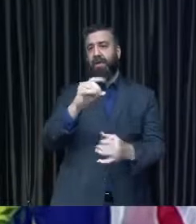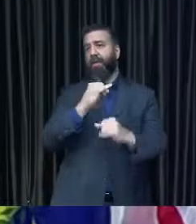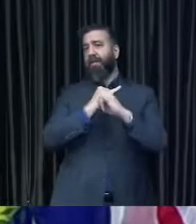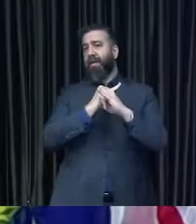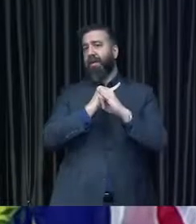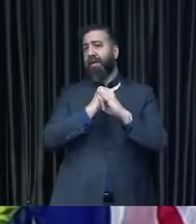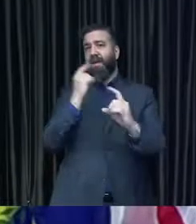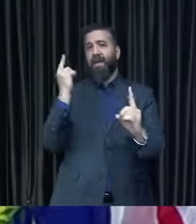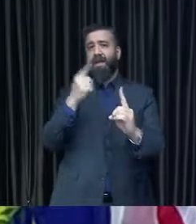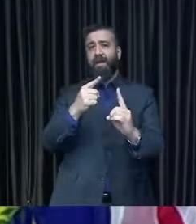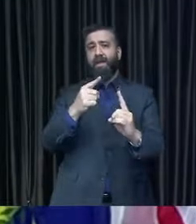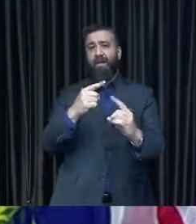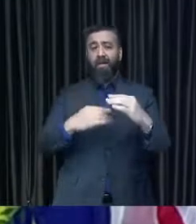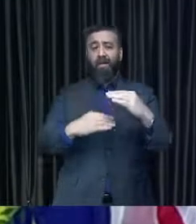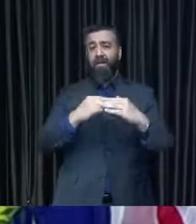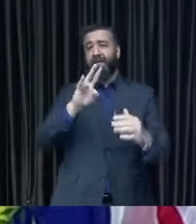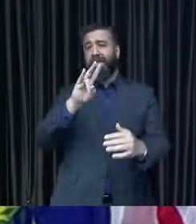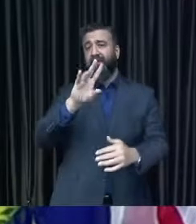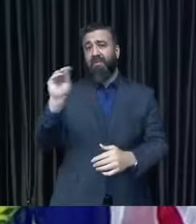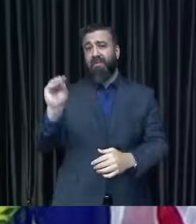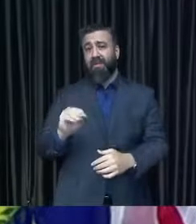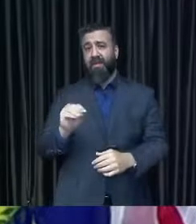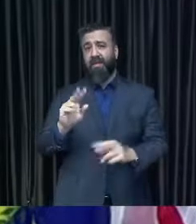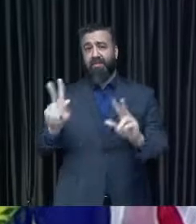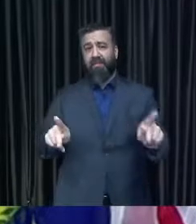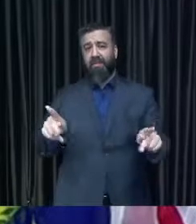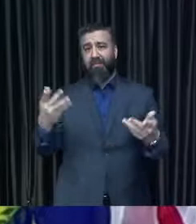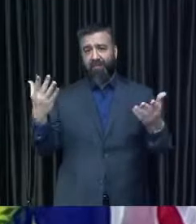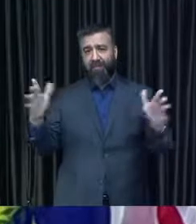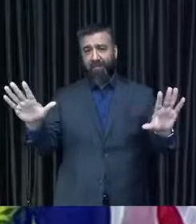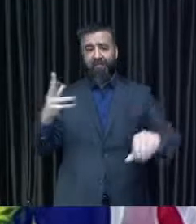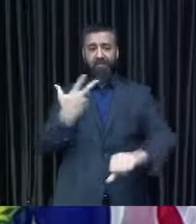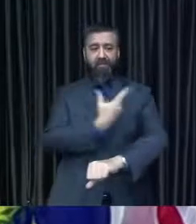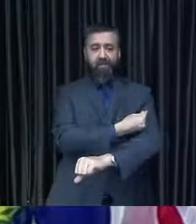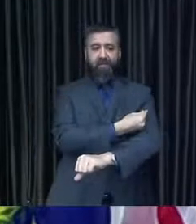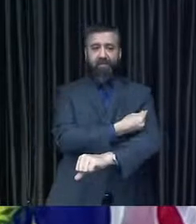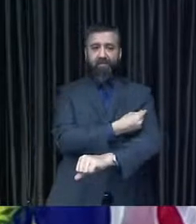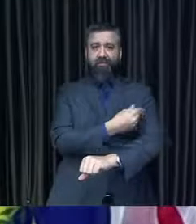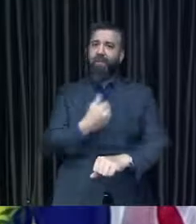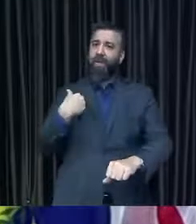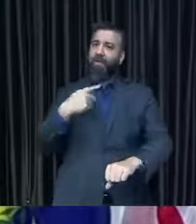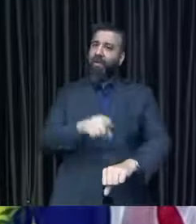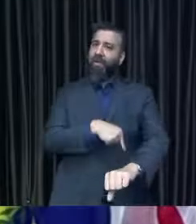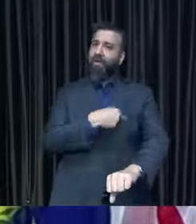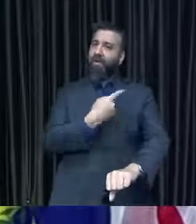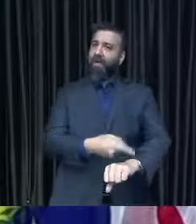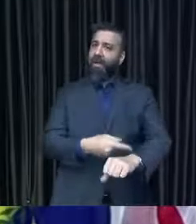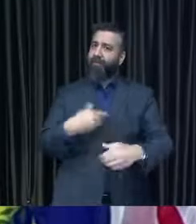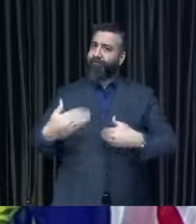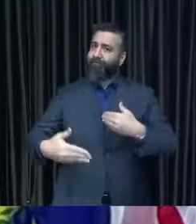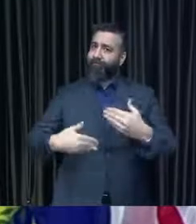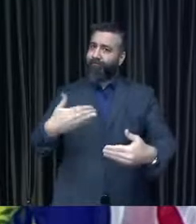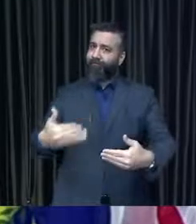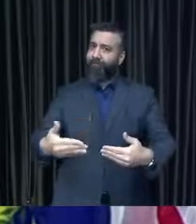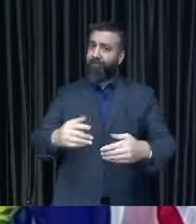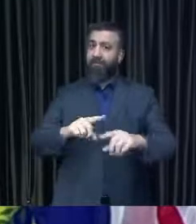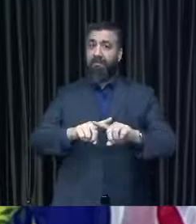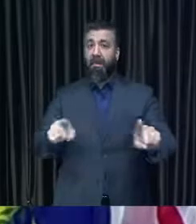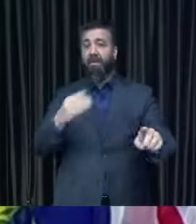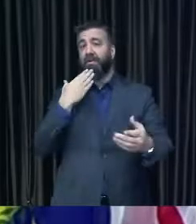our population vaccinated. So clearly we have a long way to go. With the good news, we are on our